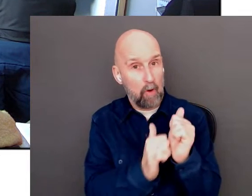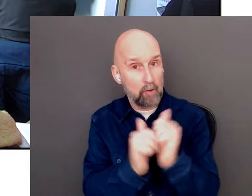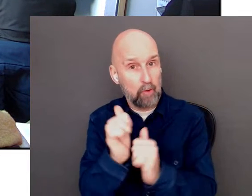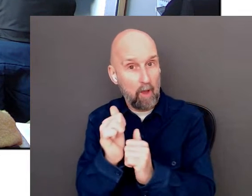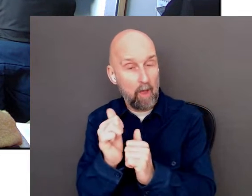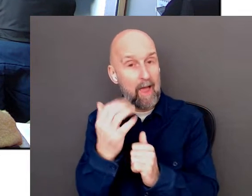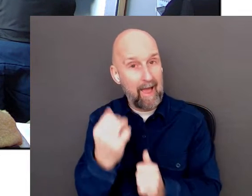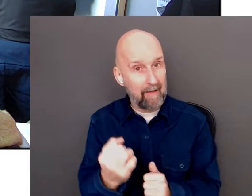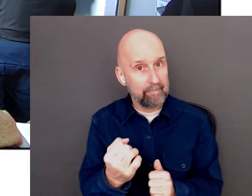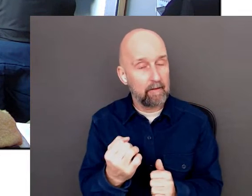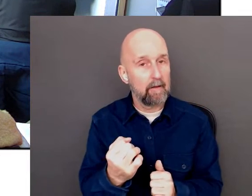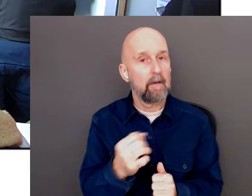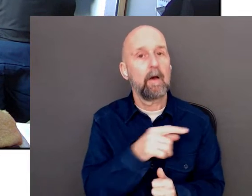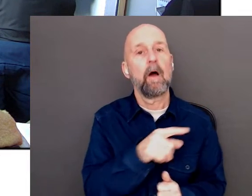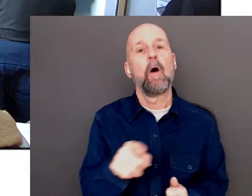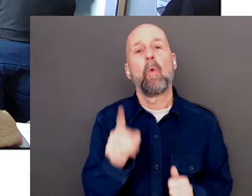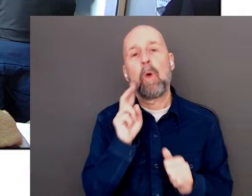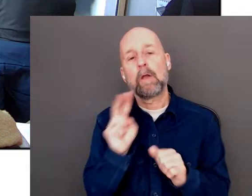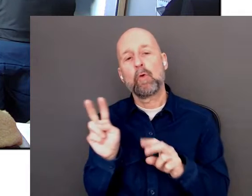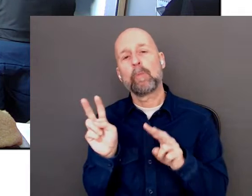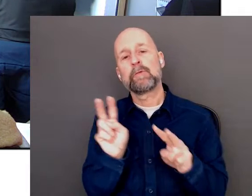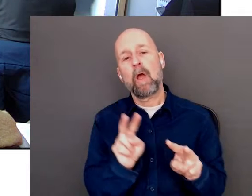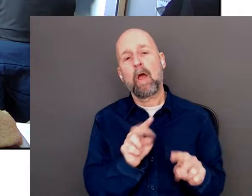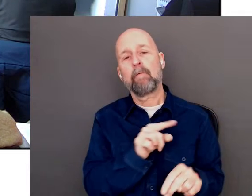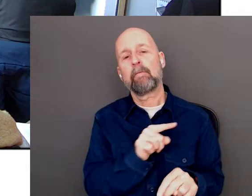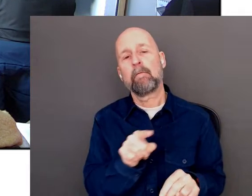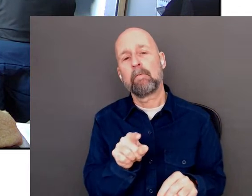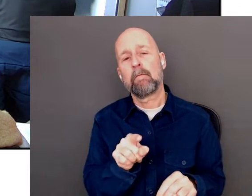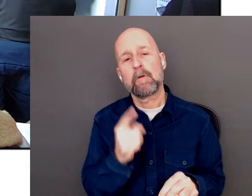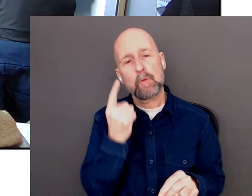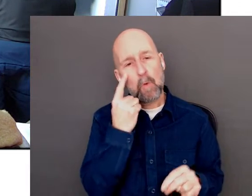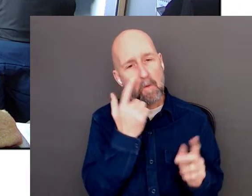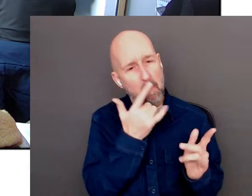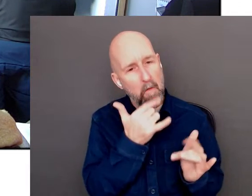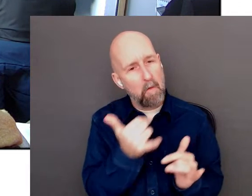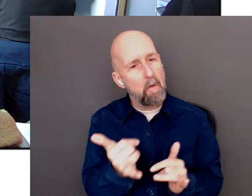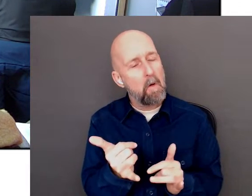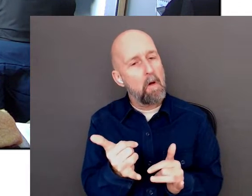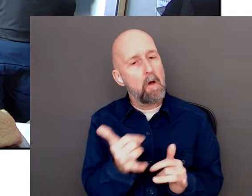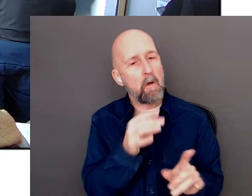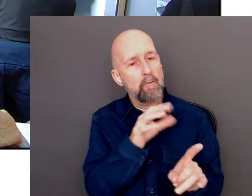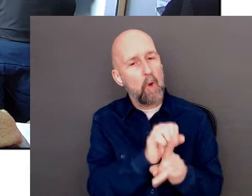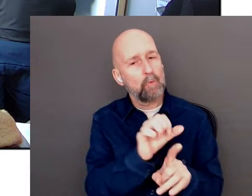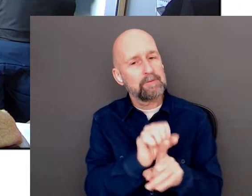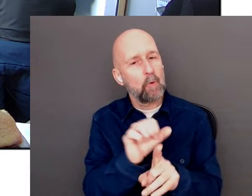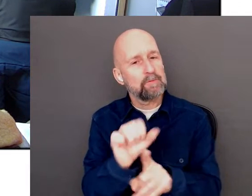when you're observing people, is there particular things you look for and notice when you see people?